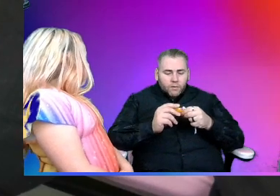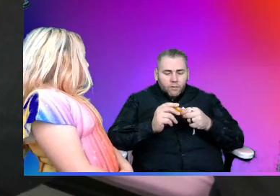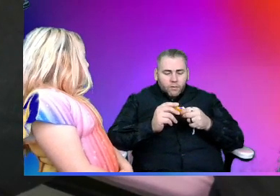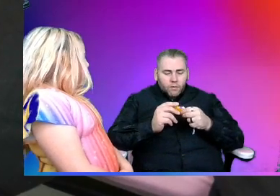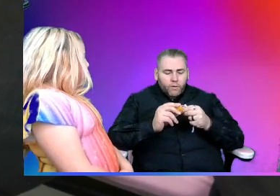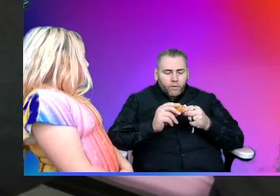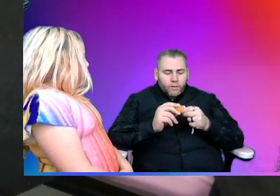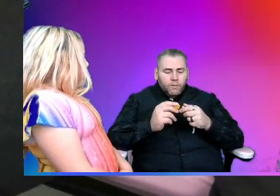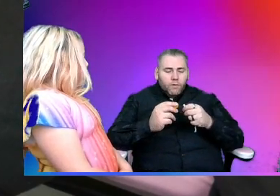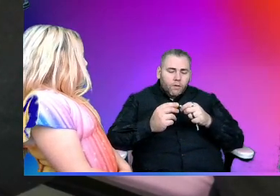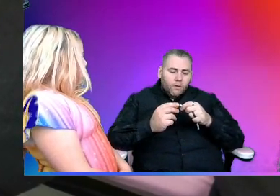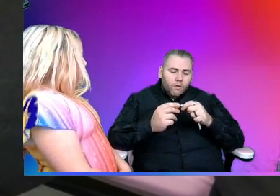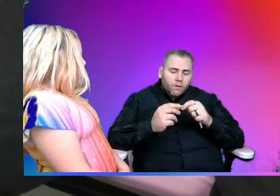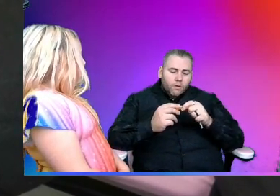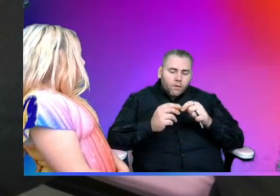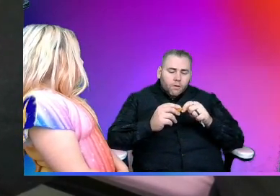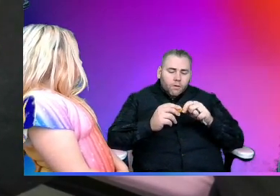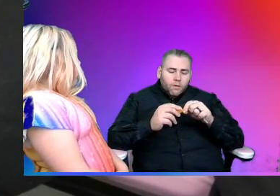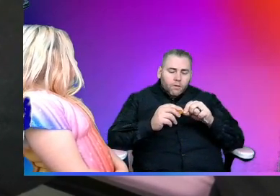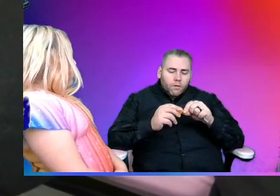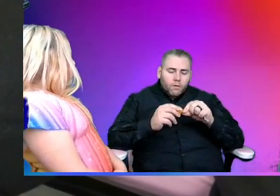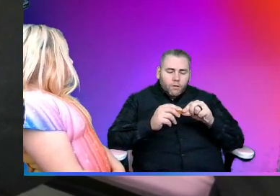piece. Oh, there it is.